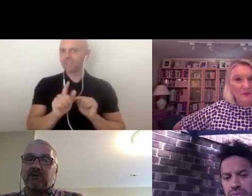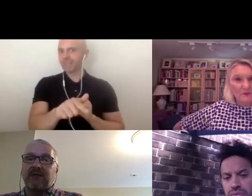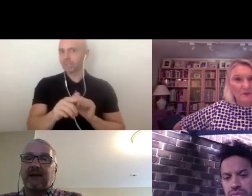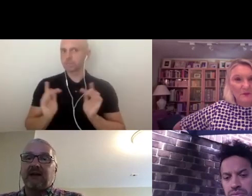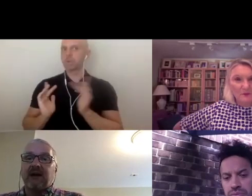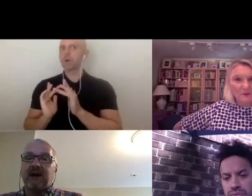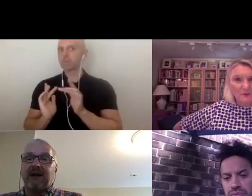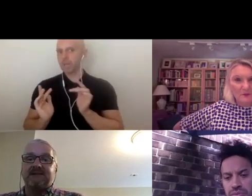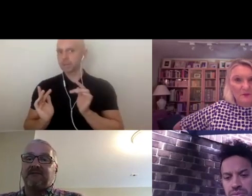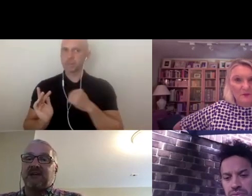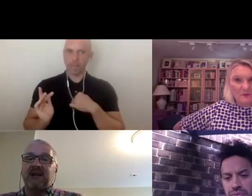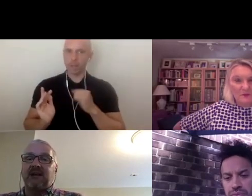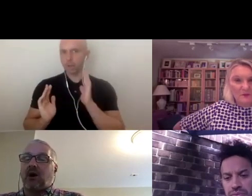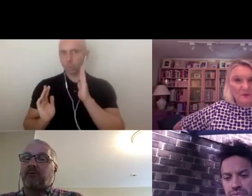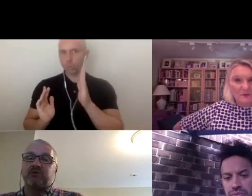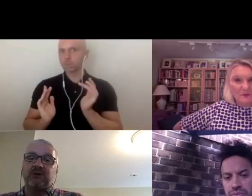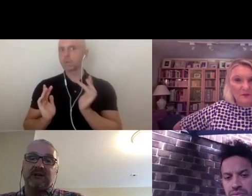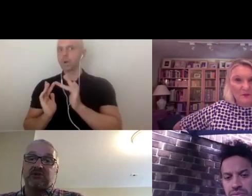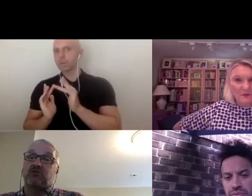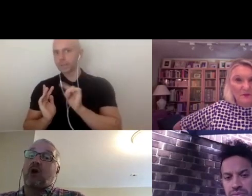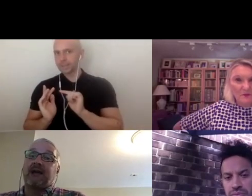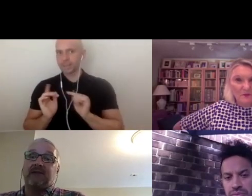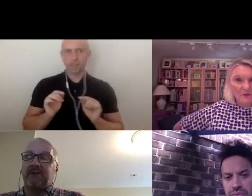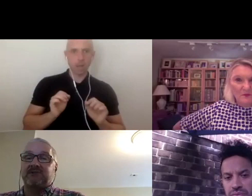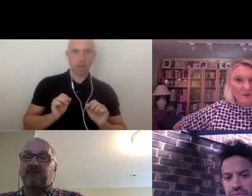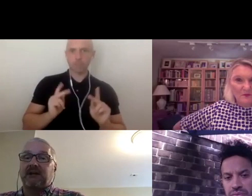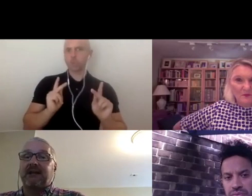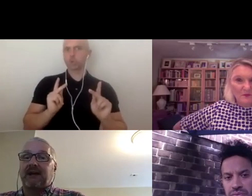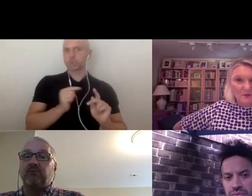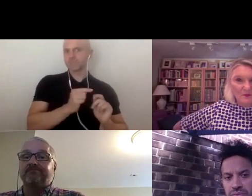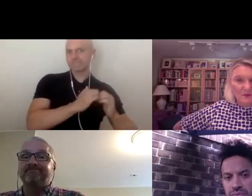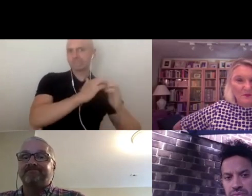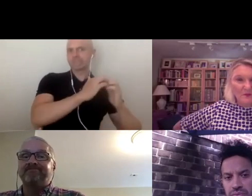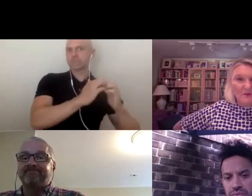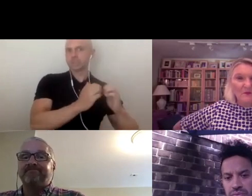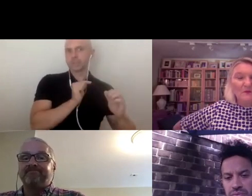conversation about that and see if there's any opportunity to try and figure something like that out.